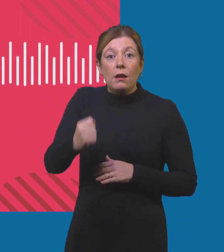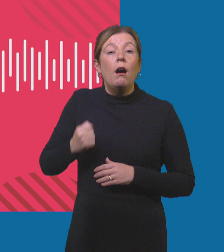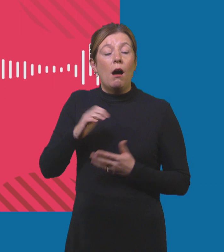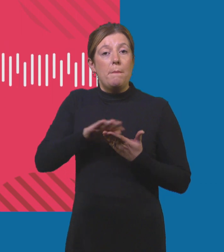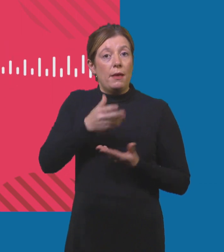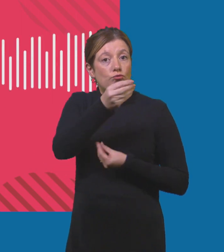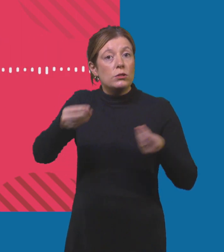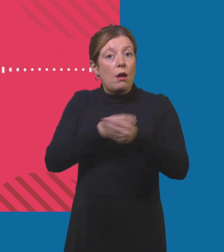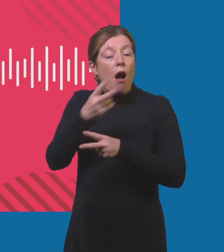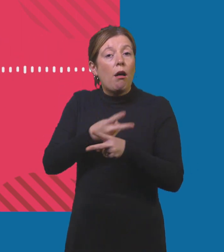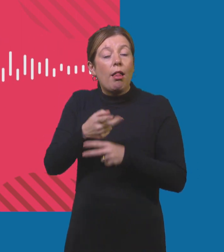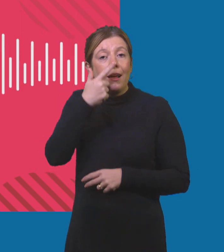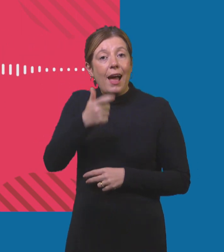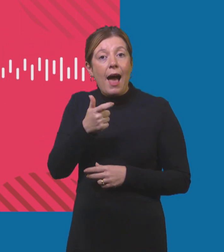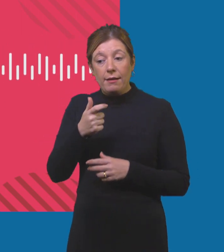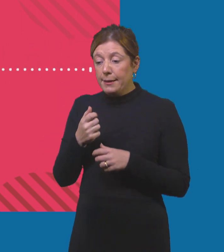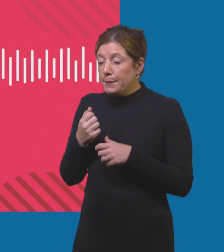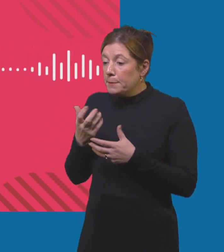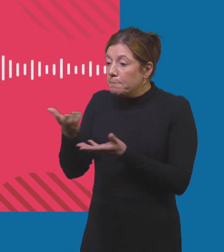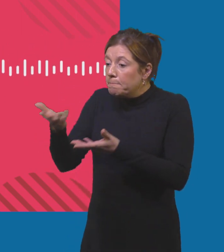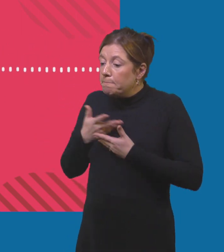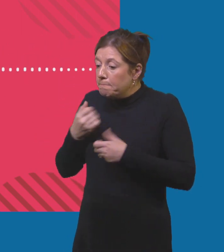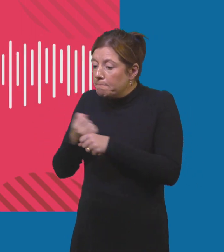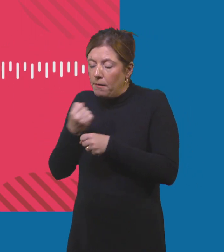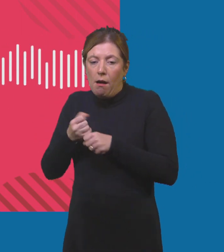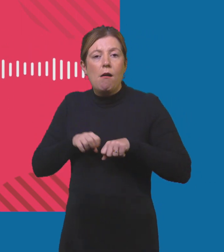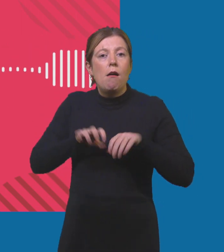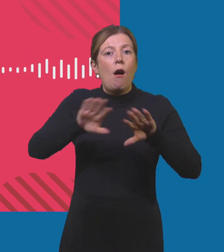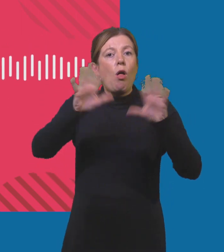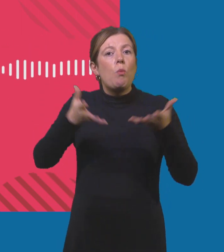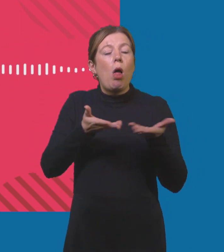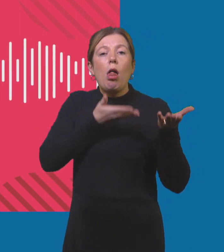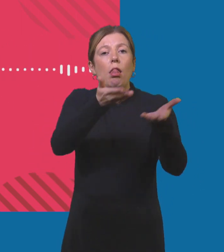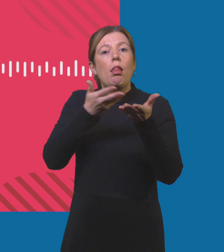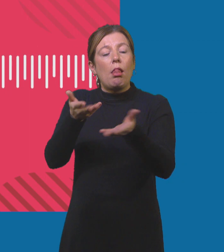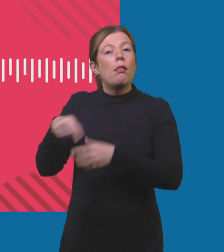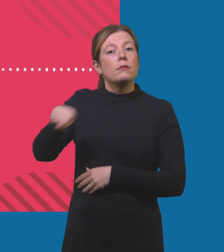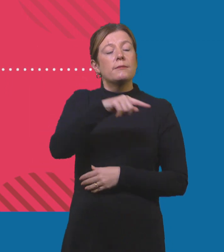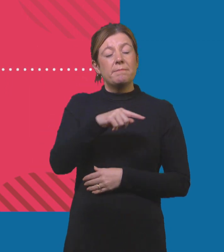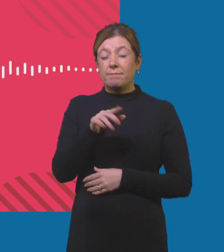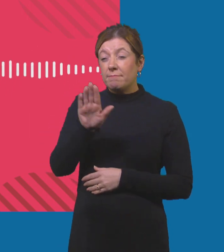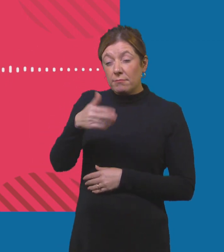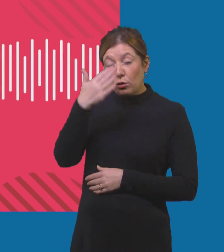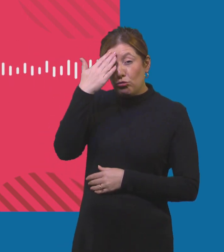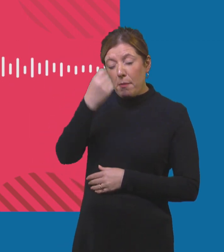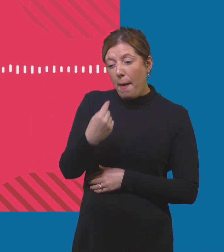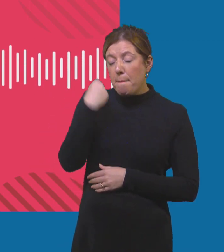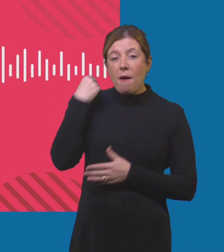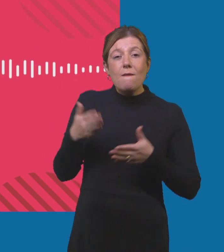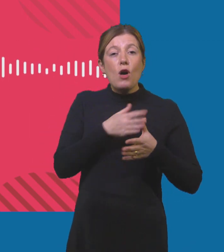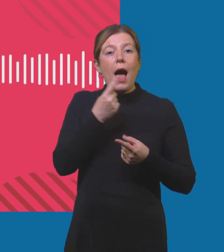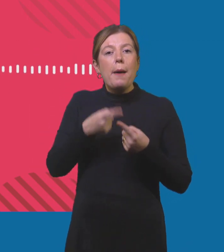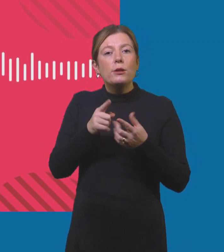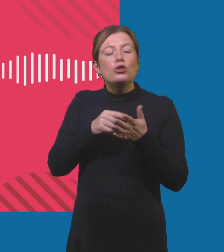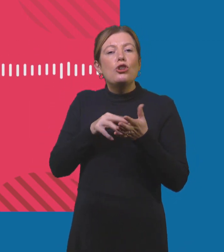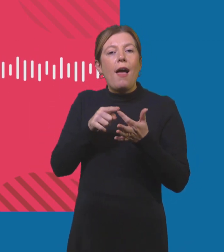what they'll do is they'll send refurbished aids to those in need globally. And I was just thinking, this links back to our episode 1 Yes. with